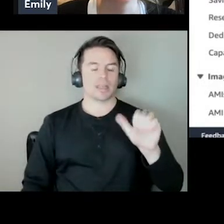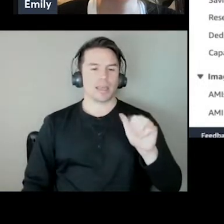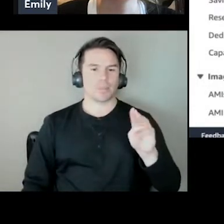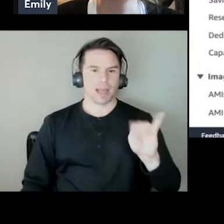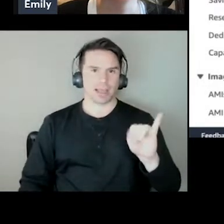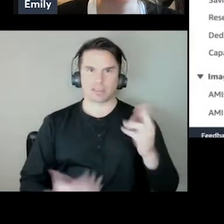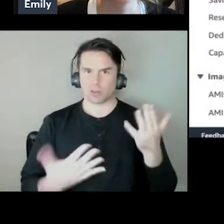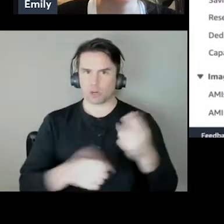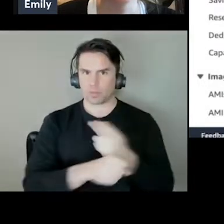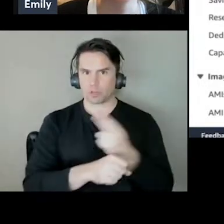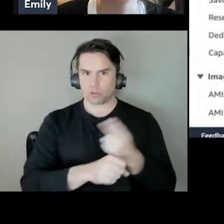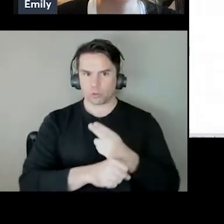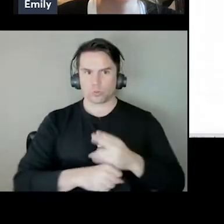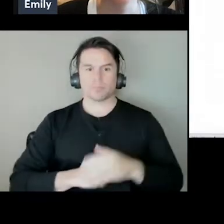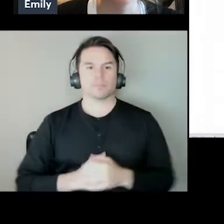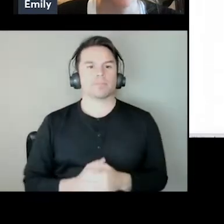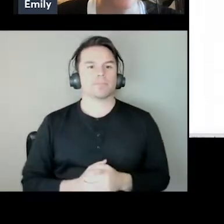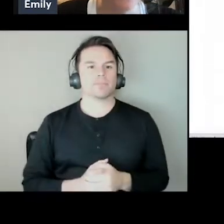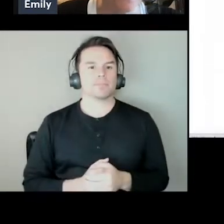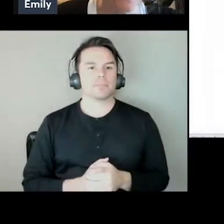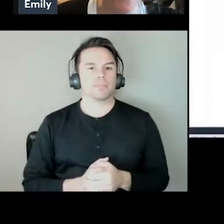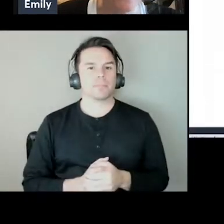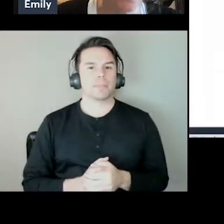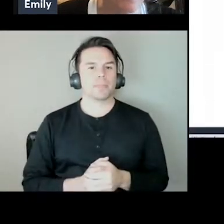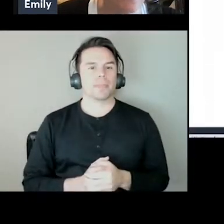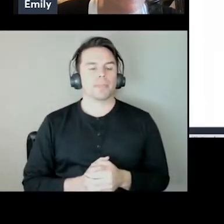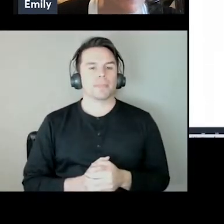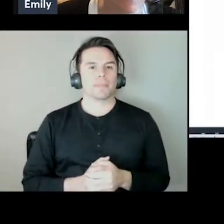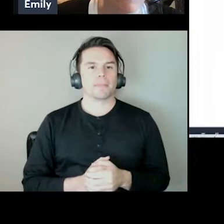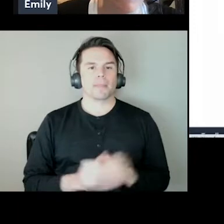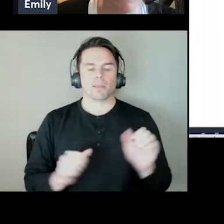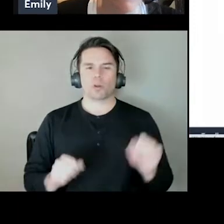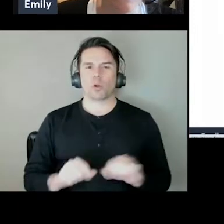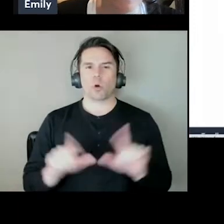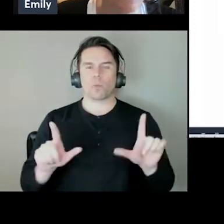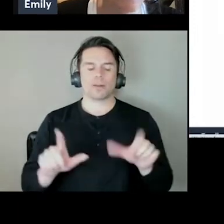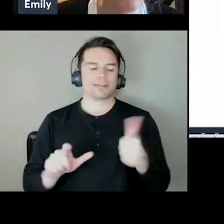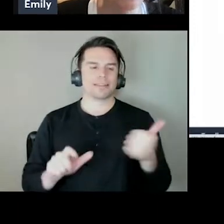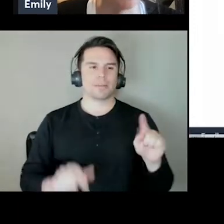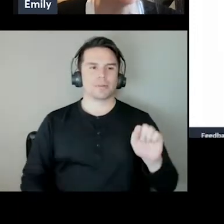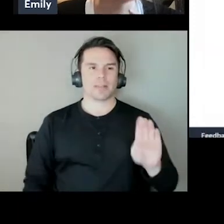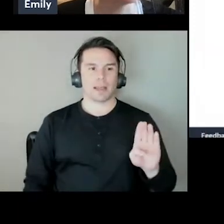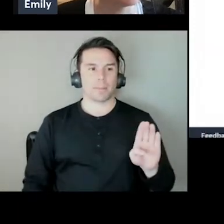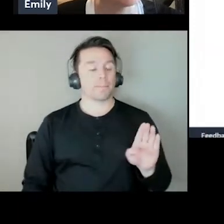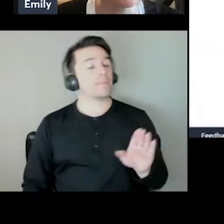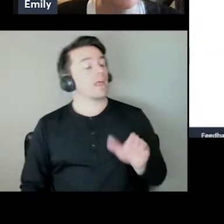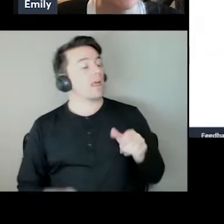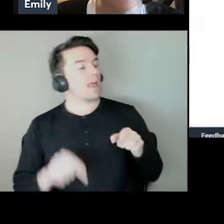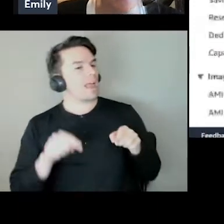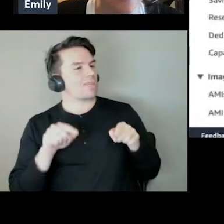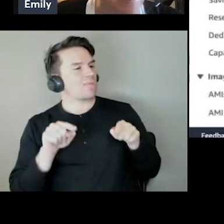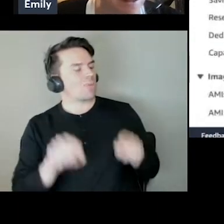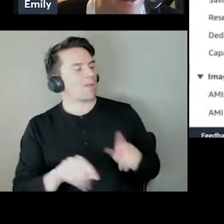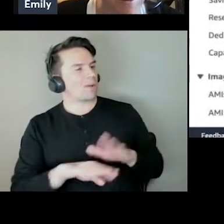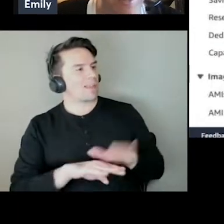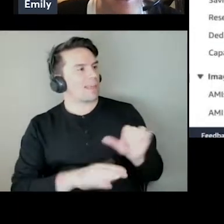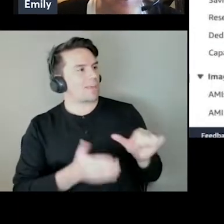it up in a separate tab. Mm-hmm. And you'll actually, Kanwal, while we're on the previous page, you'll notice that's